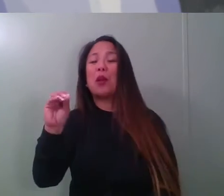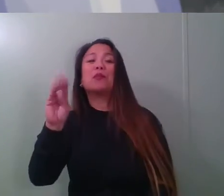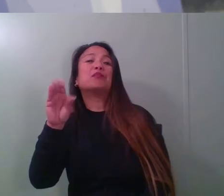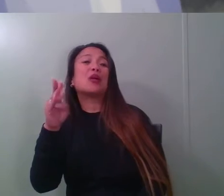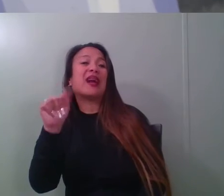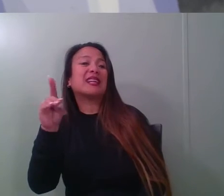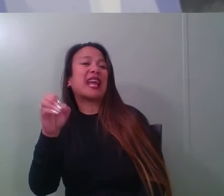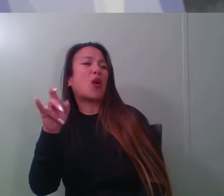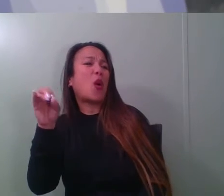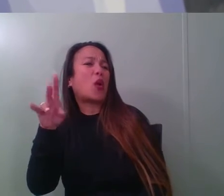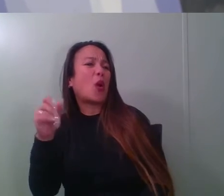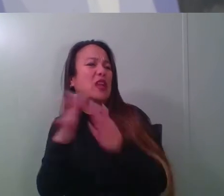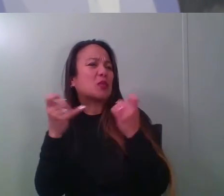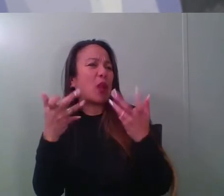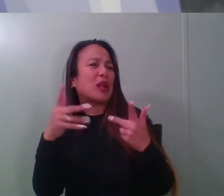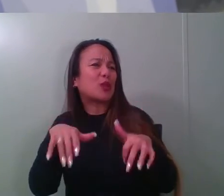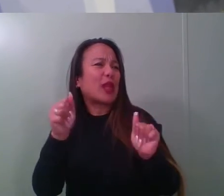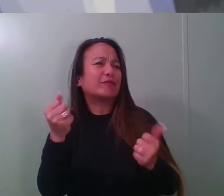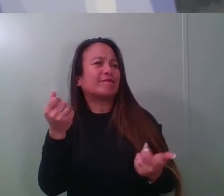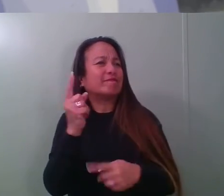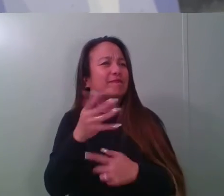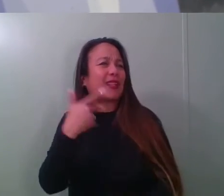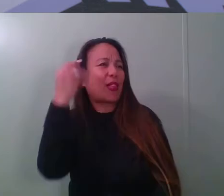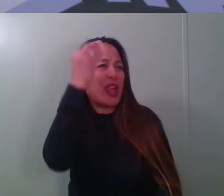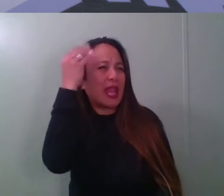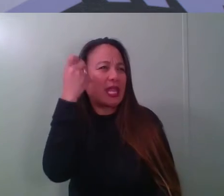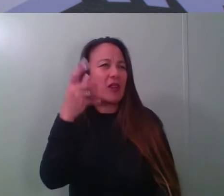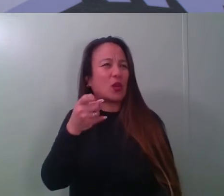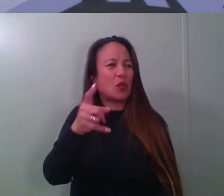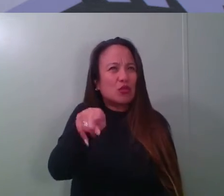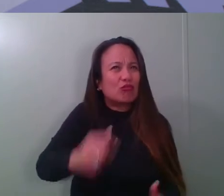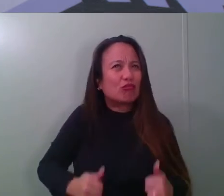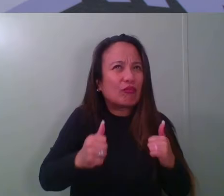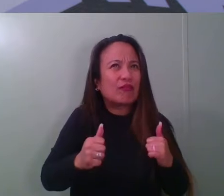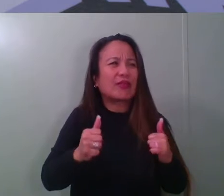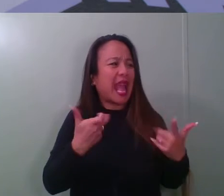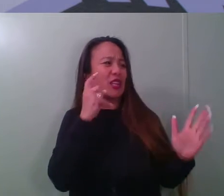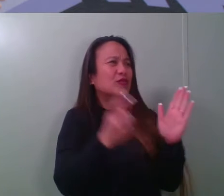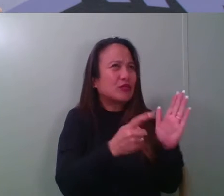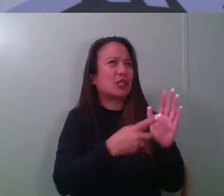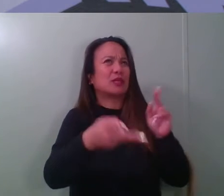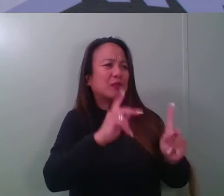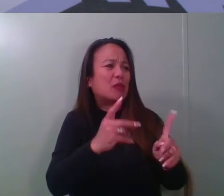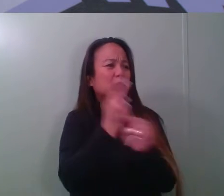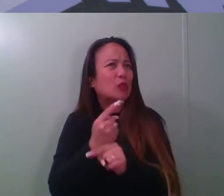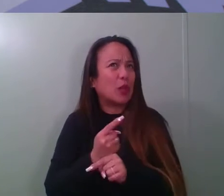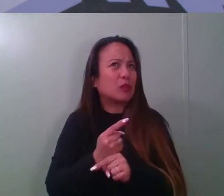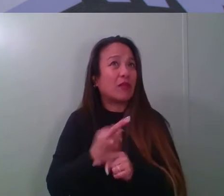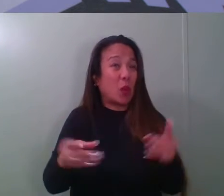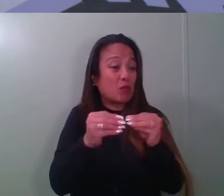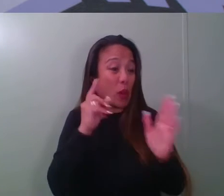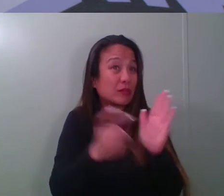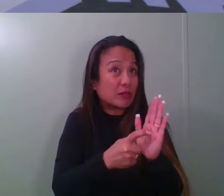Oro also welcomes you to take a moment to consider the land where you sit and to consider its history and to make any acknowledgements as